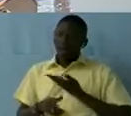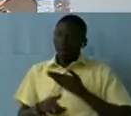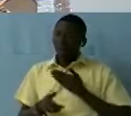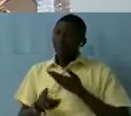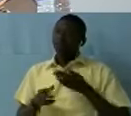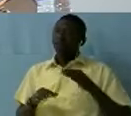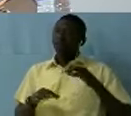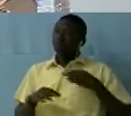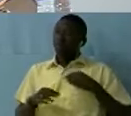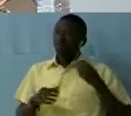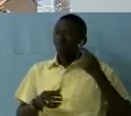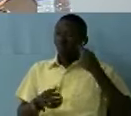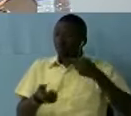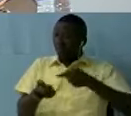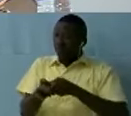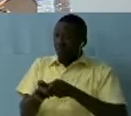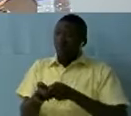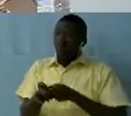marry and not be able to